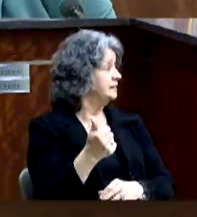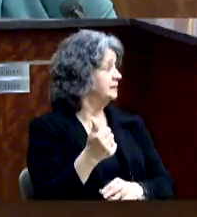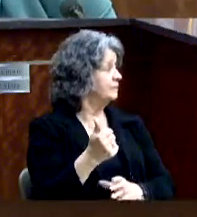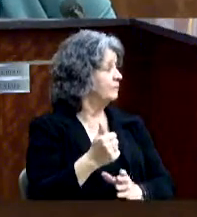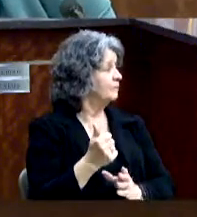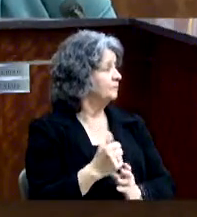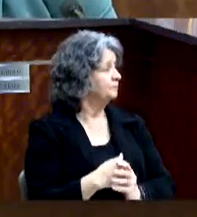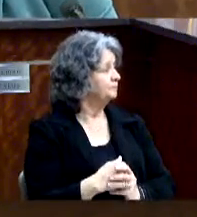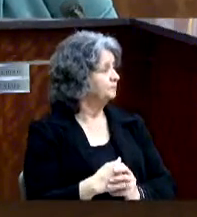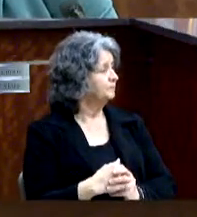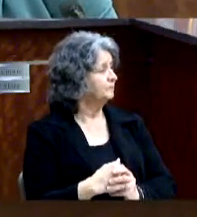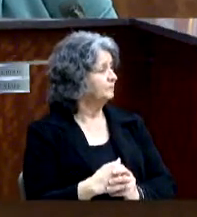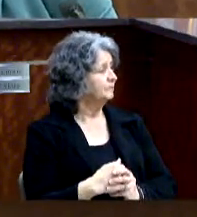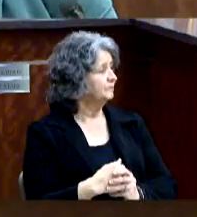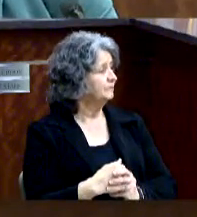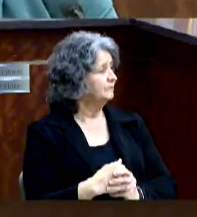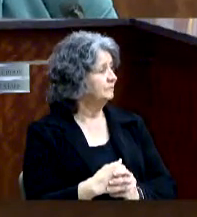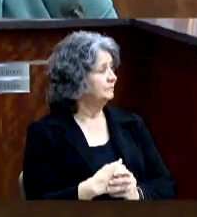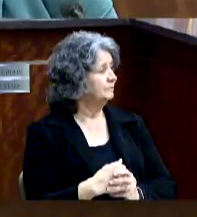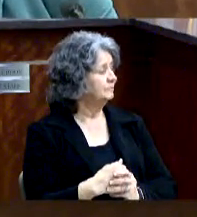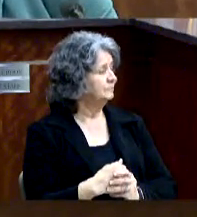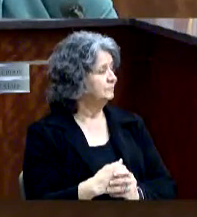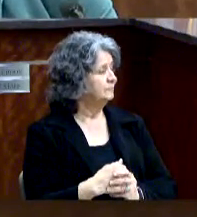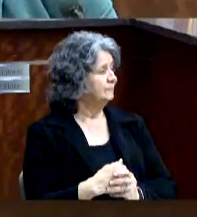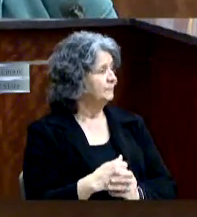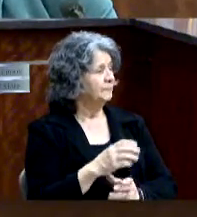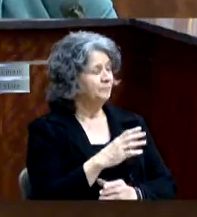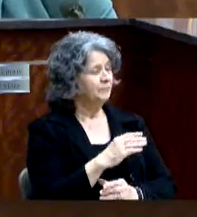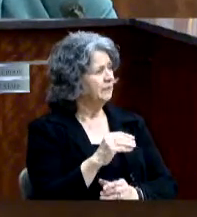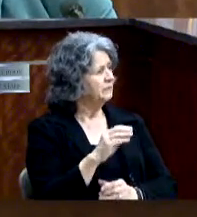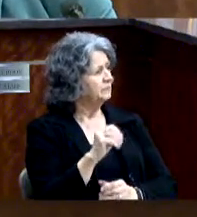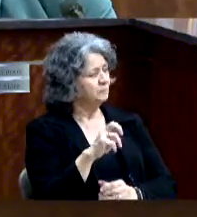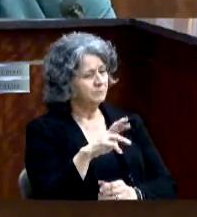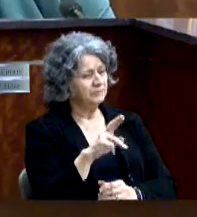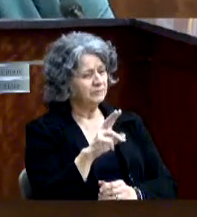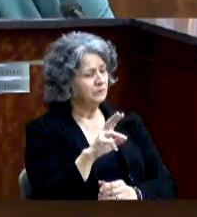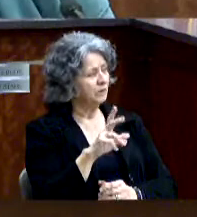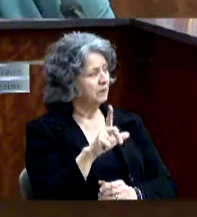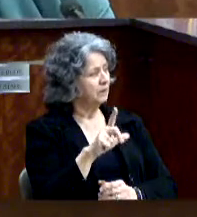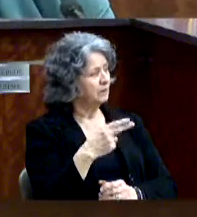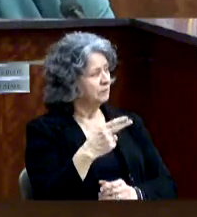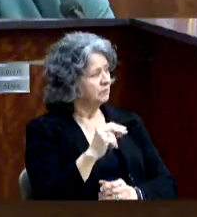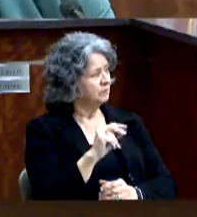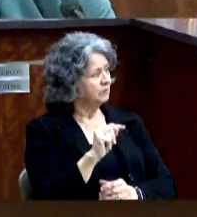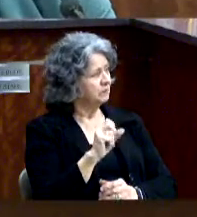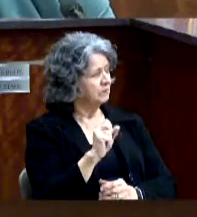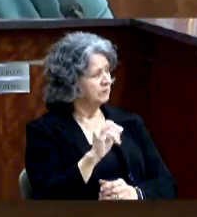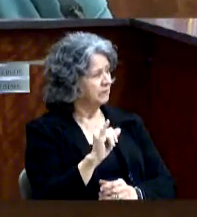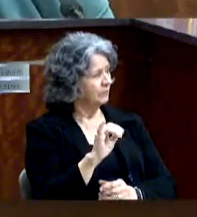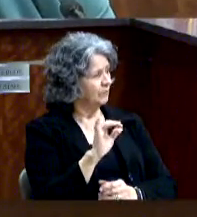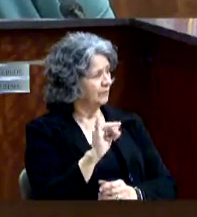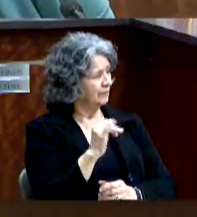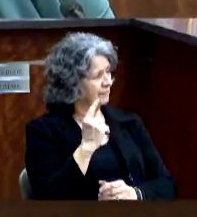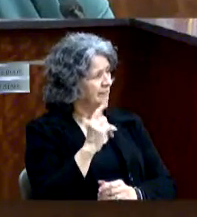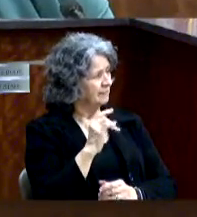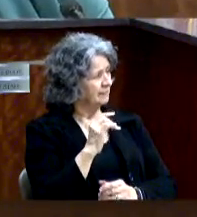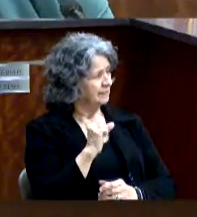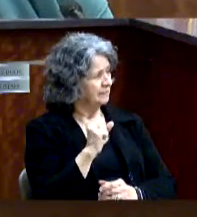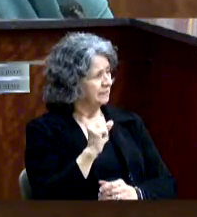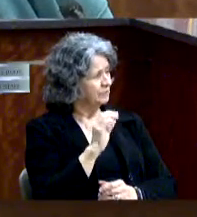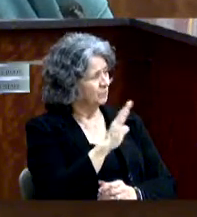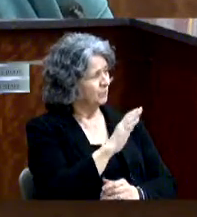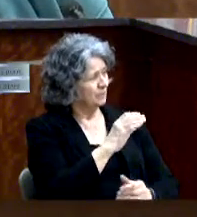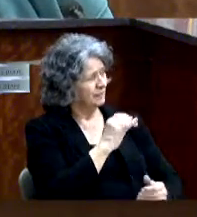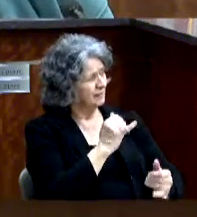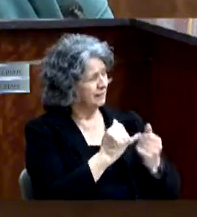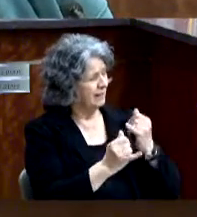Okay. And Mr. Lotsky, I think this is your last council meeting tonight. I know this is the favorite part of your job.